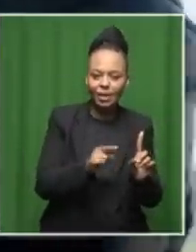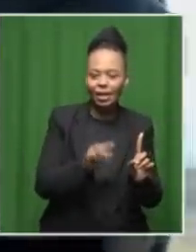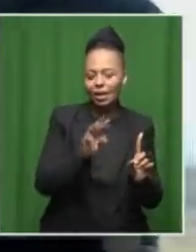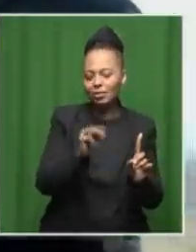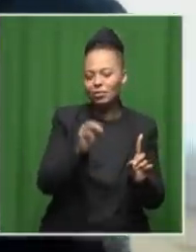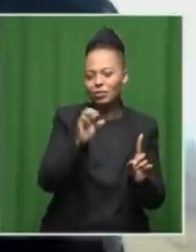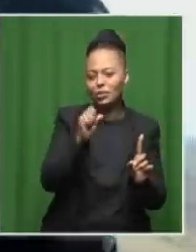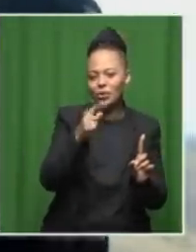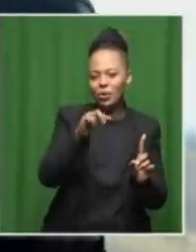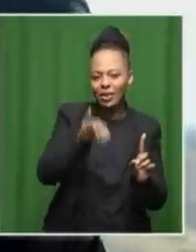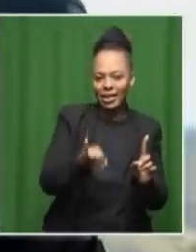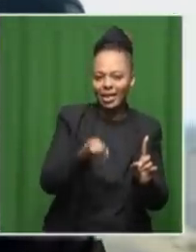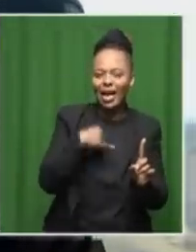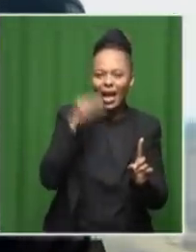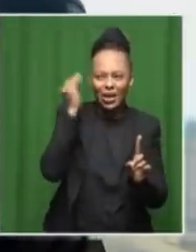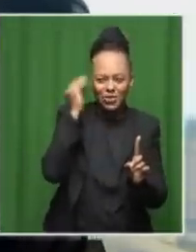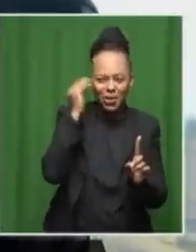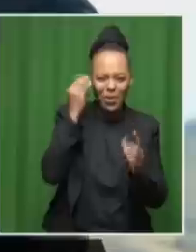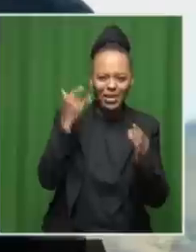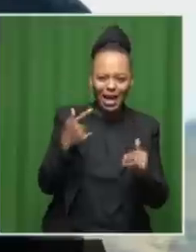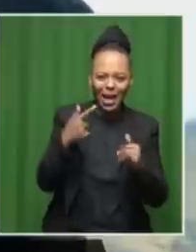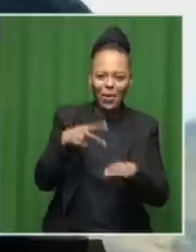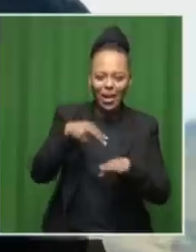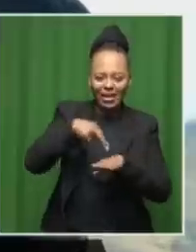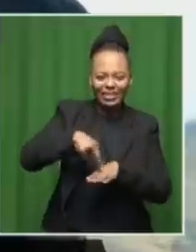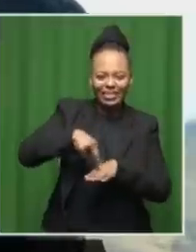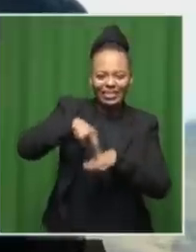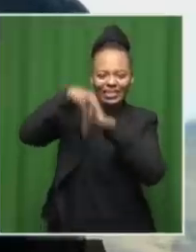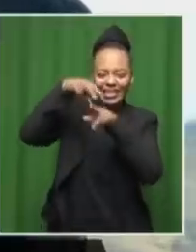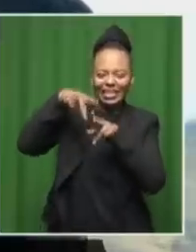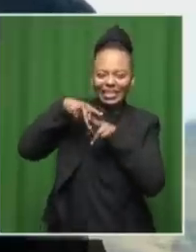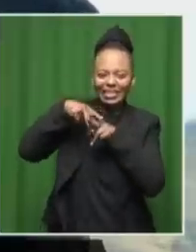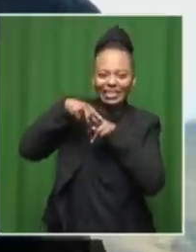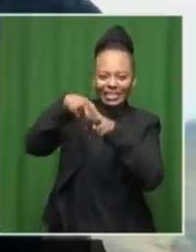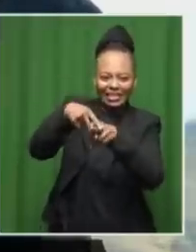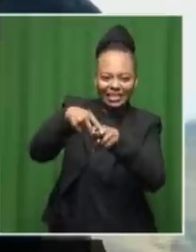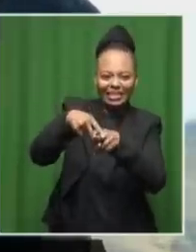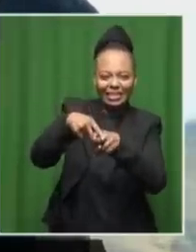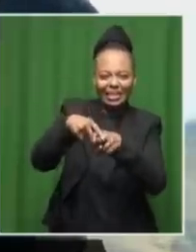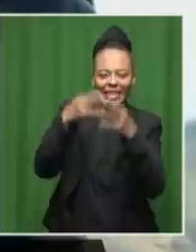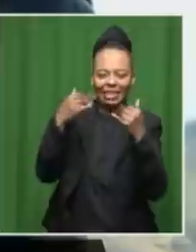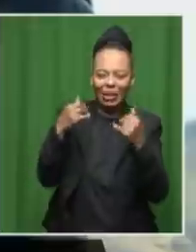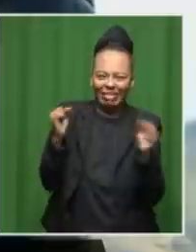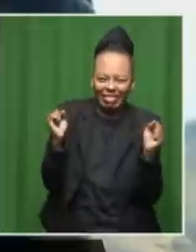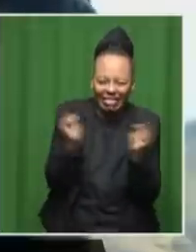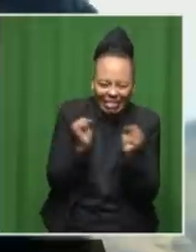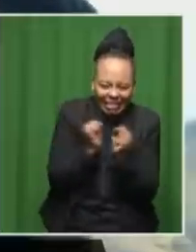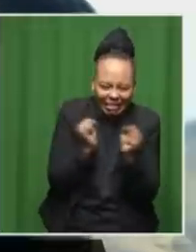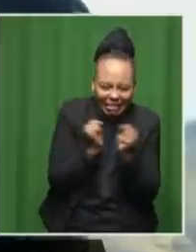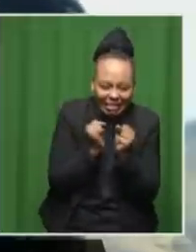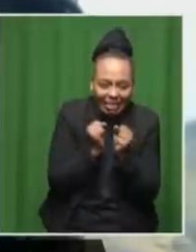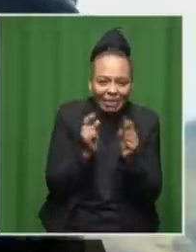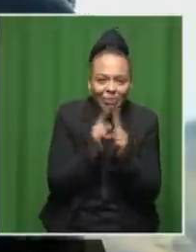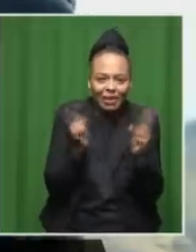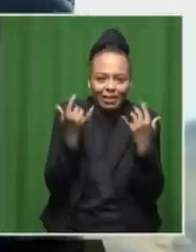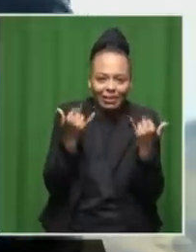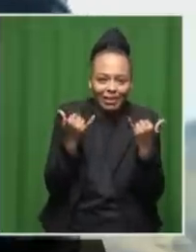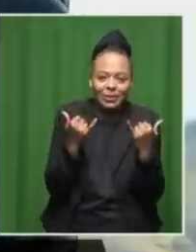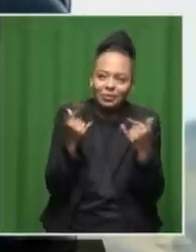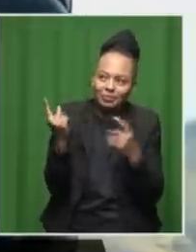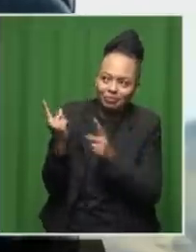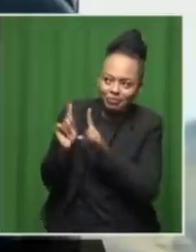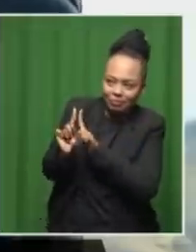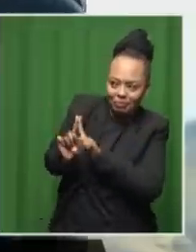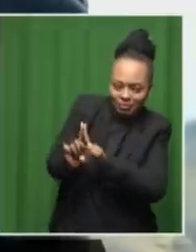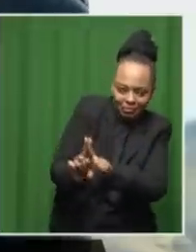know we froze a bit there on the cable car coming up. So I brought Bongi back just to have a little chat once again, Captain